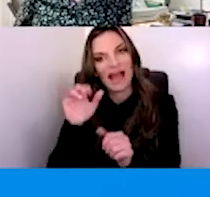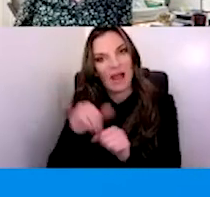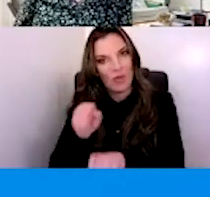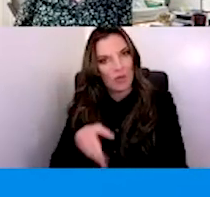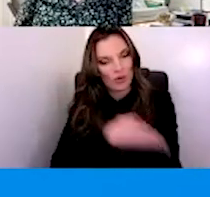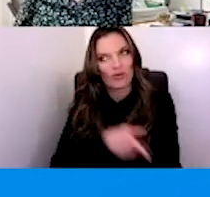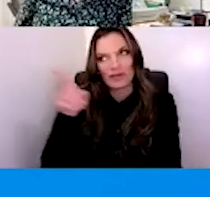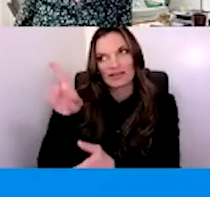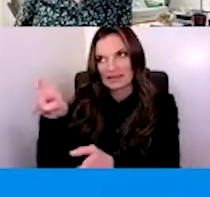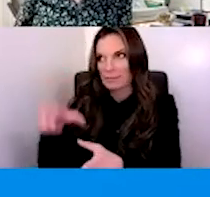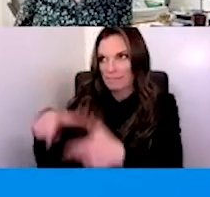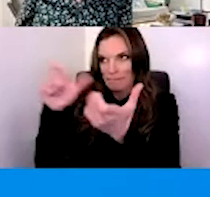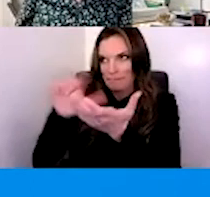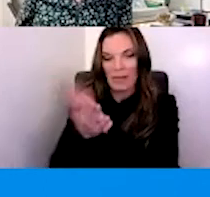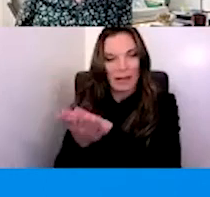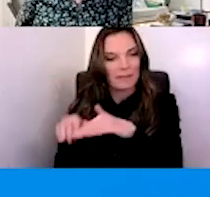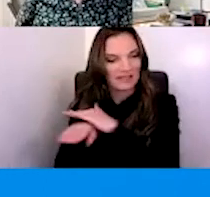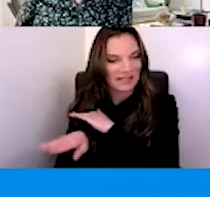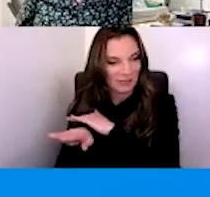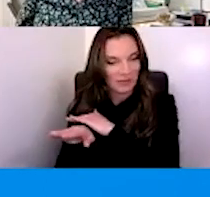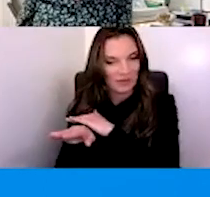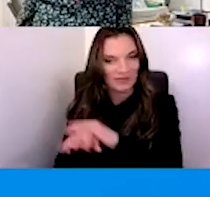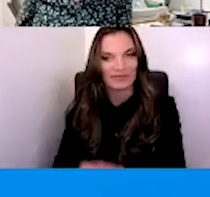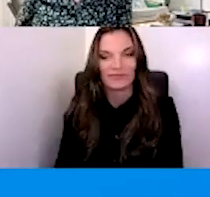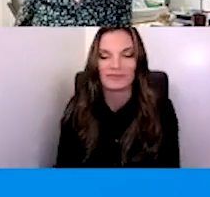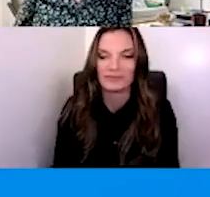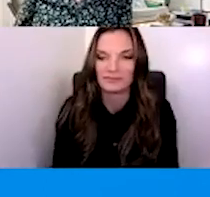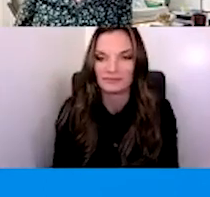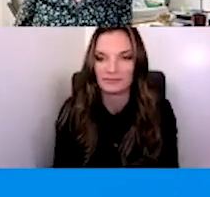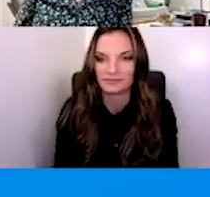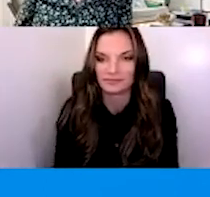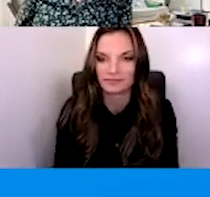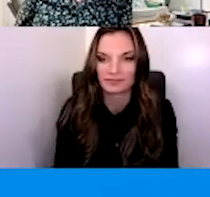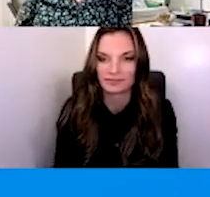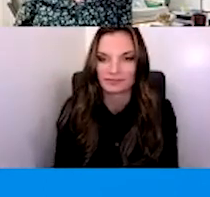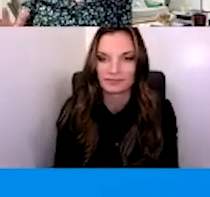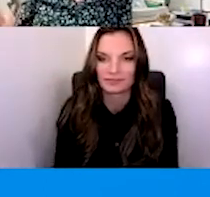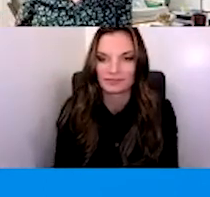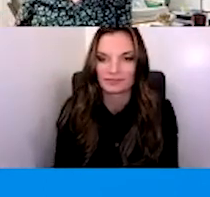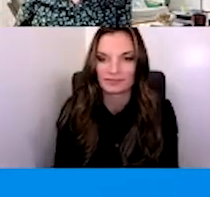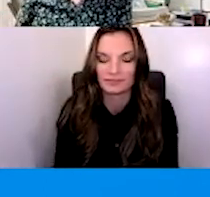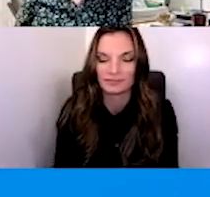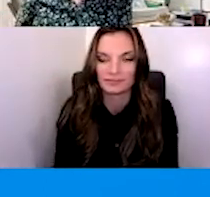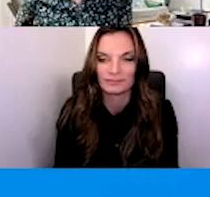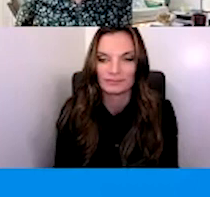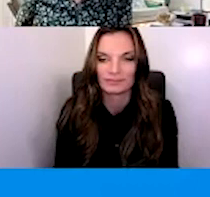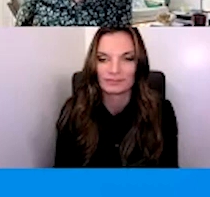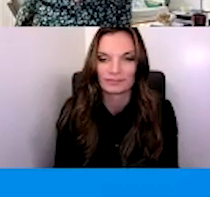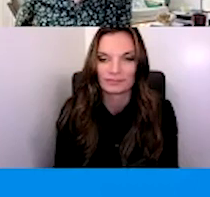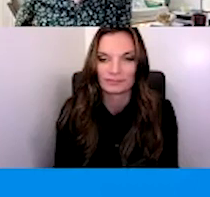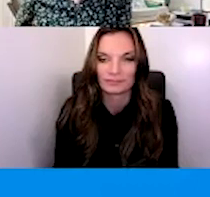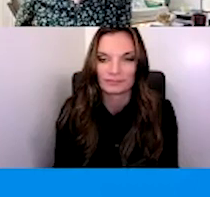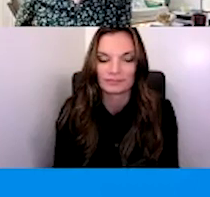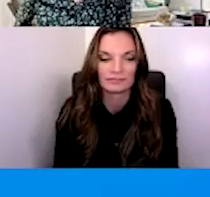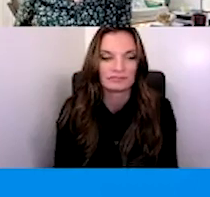accessibility, and not only for this individual in a wheelchair, but also um, an individual who might use a